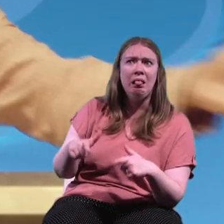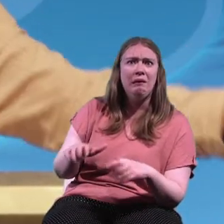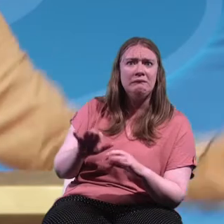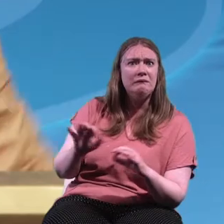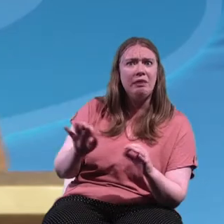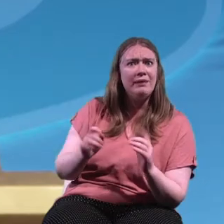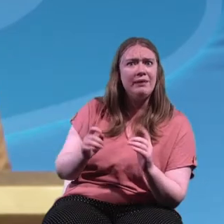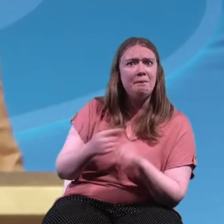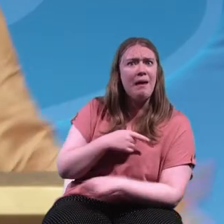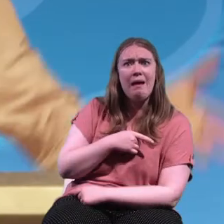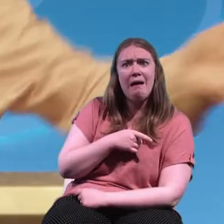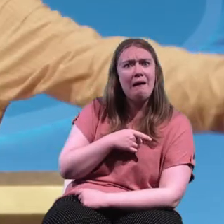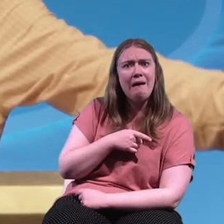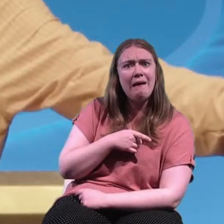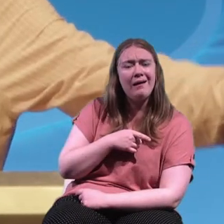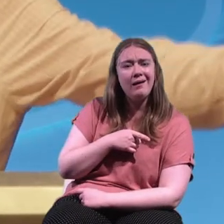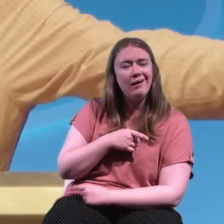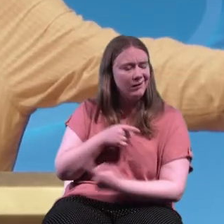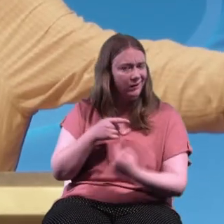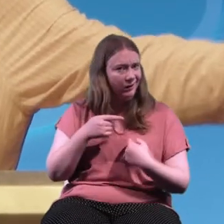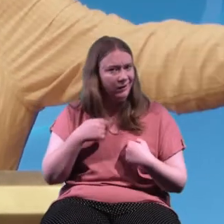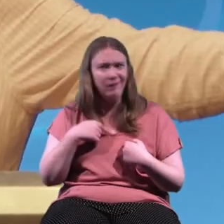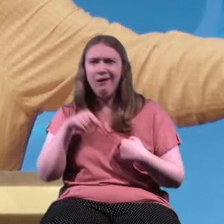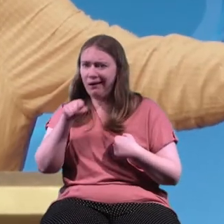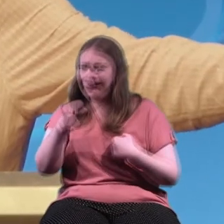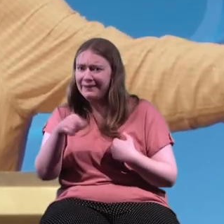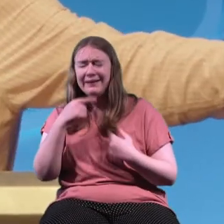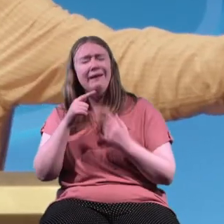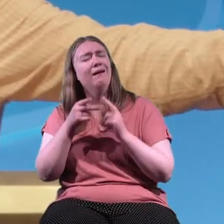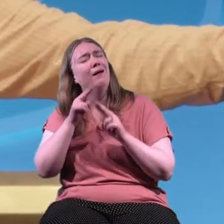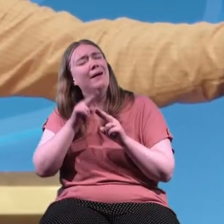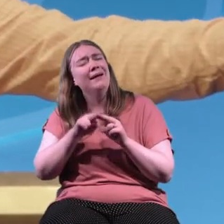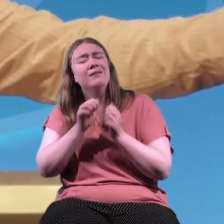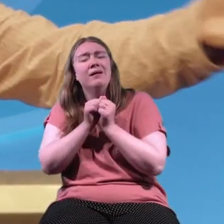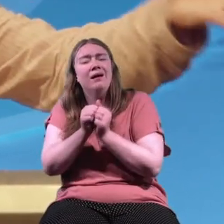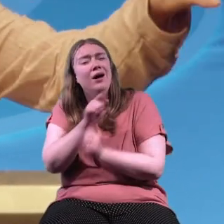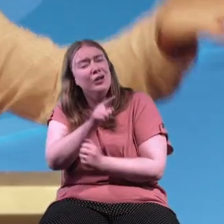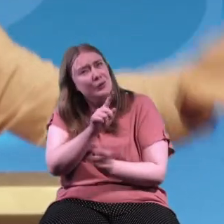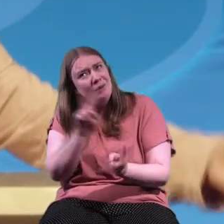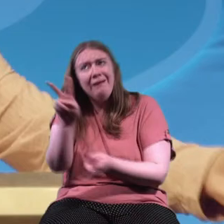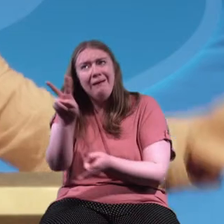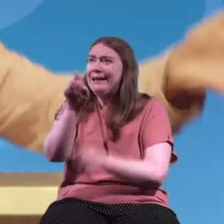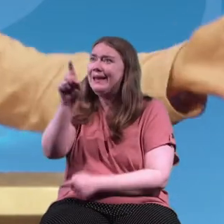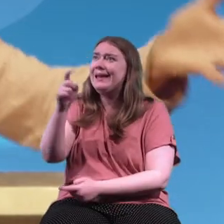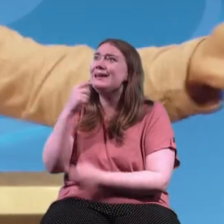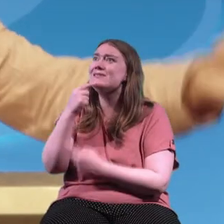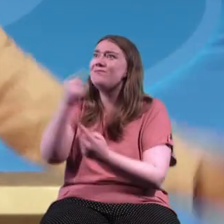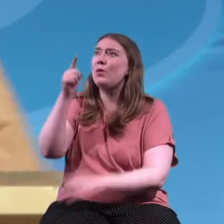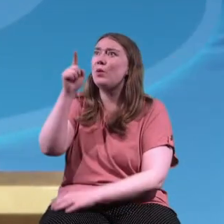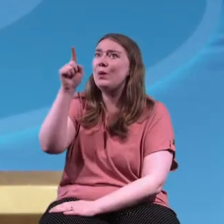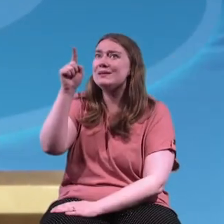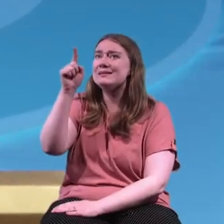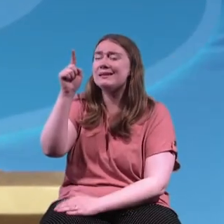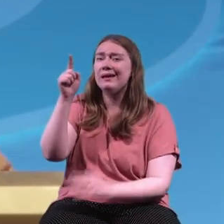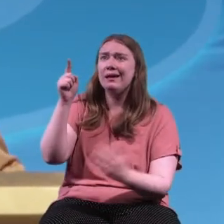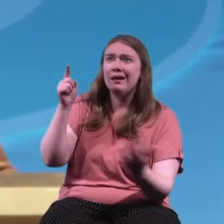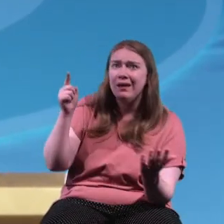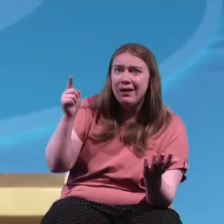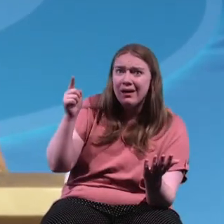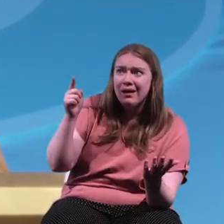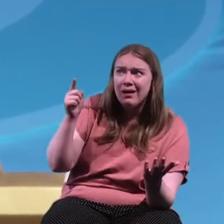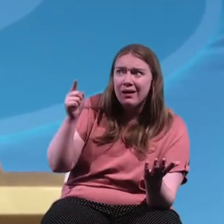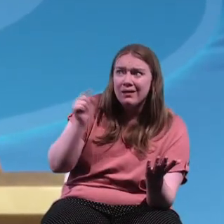voice, if what? Then what? What happens next? The response is left to us,